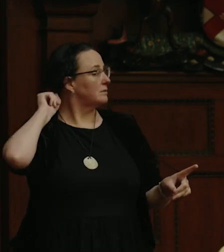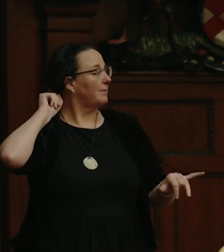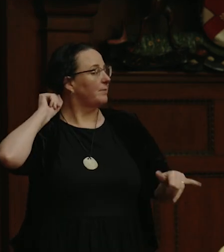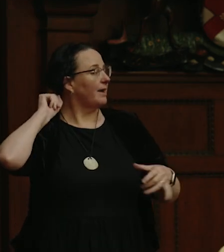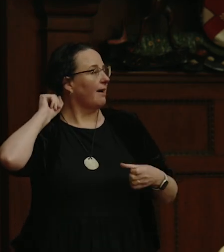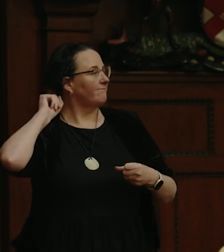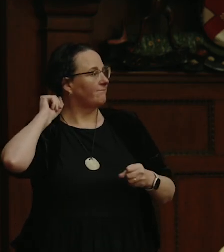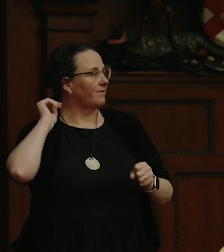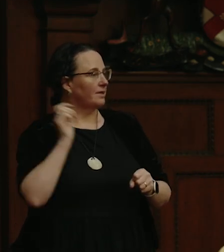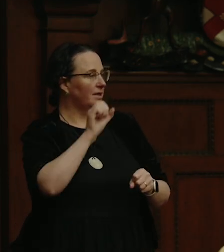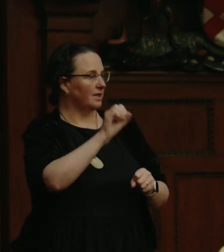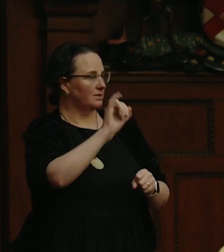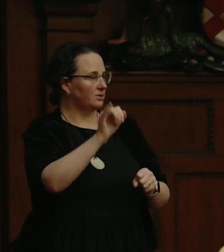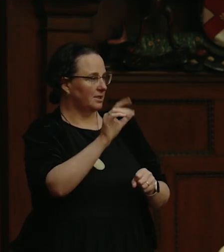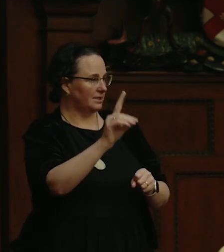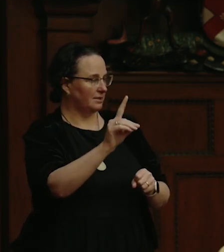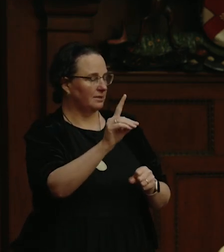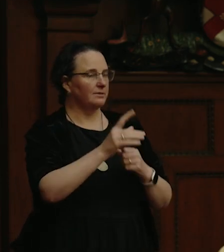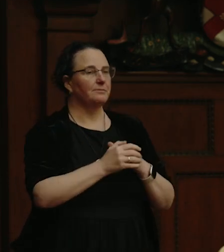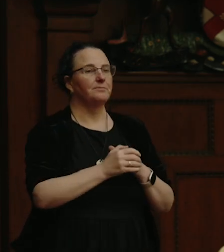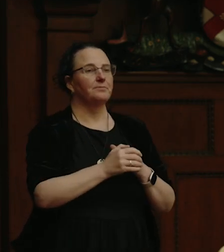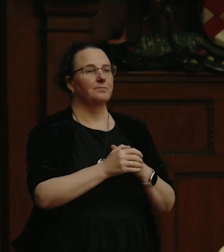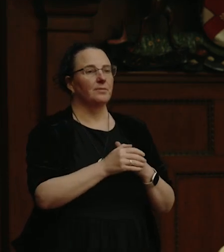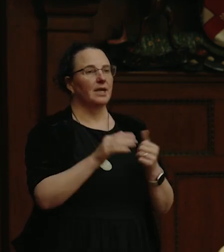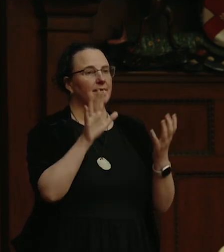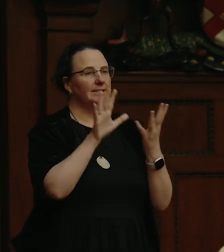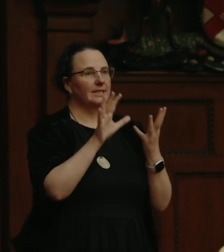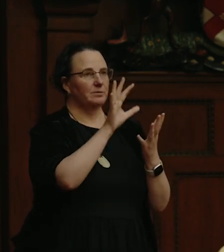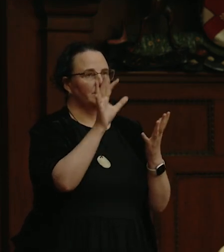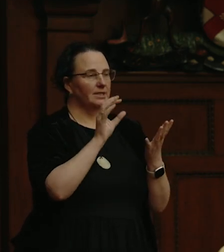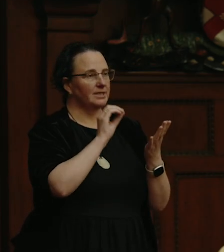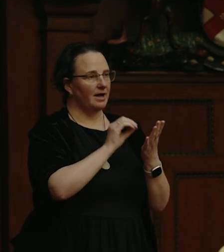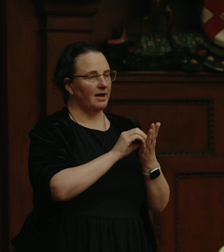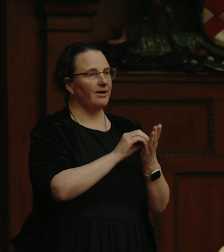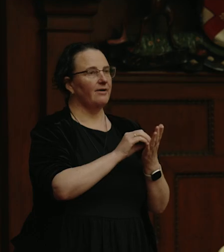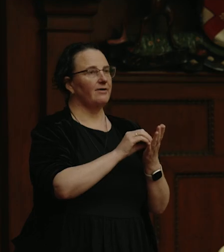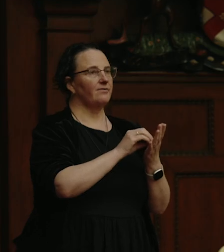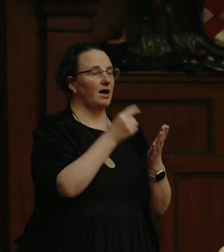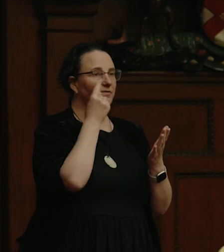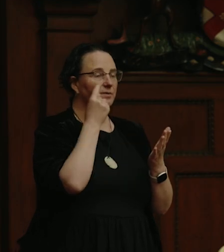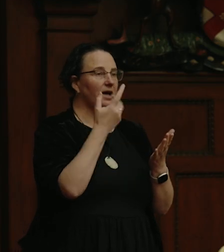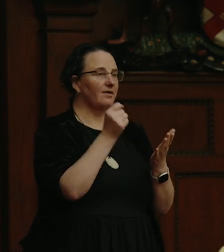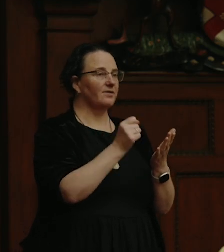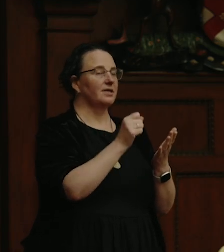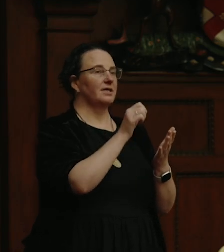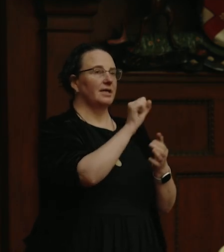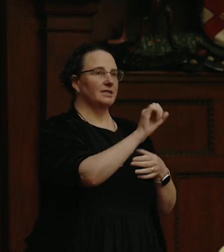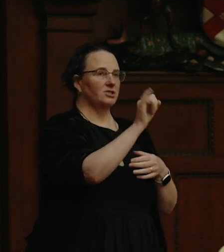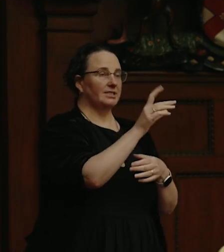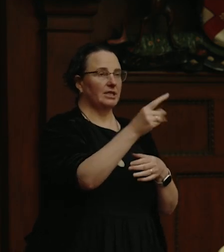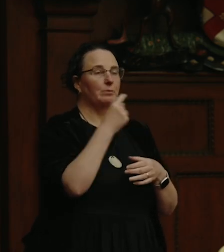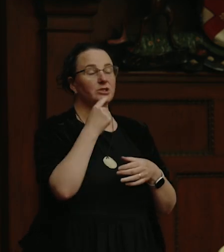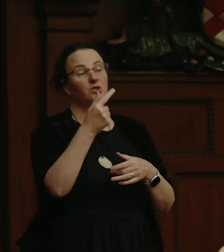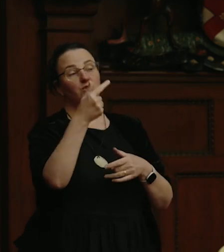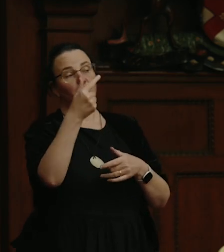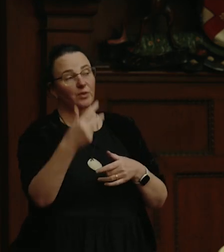And as I was looking through, it's thought that 10% of patients with dry eye have Sjögren's, but 2/3 remain undiagnosed for